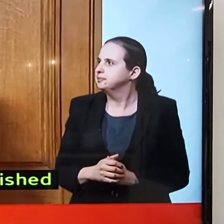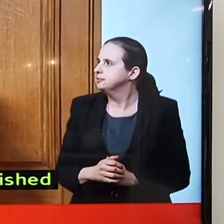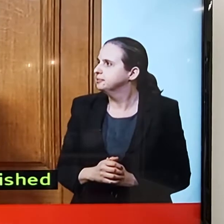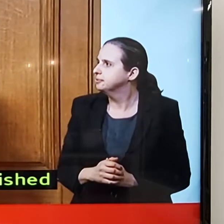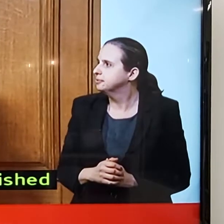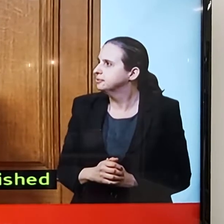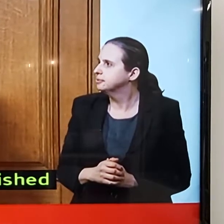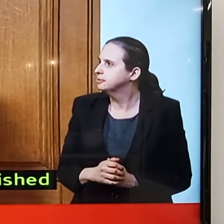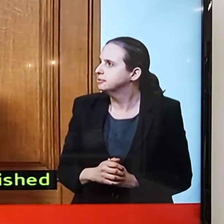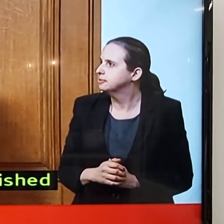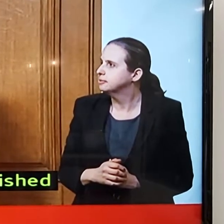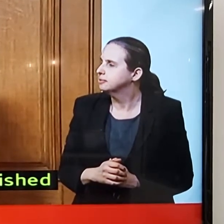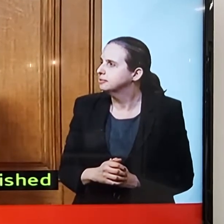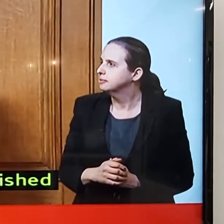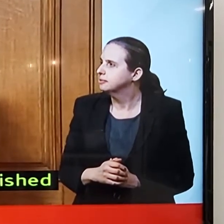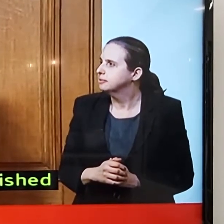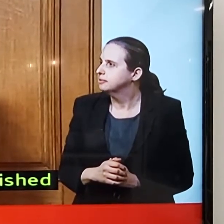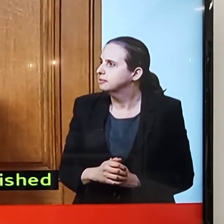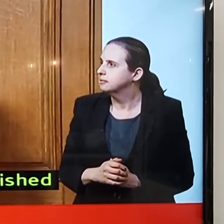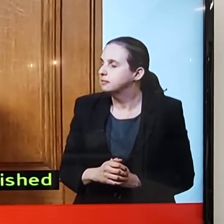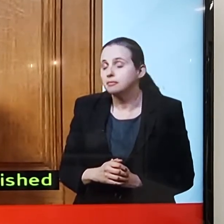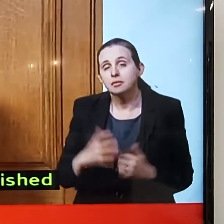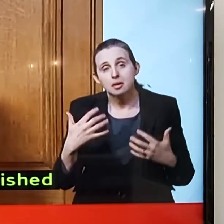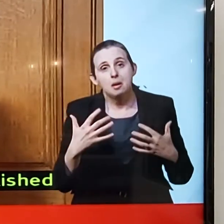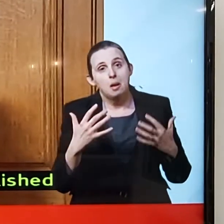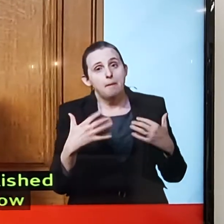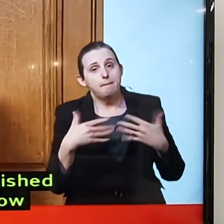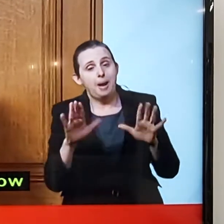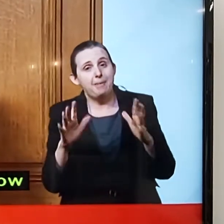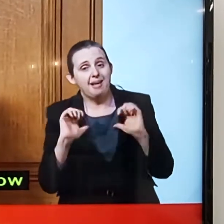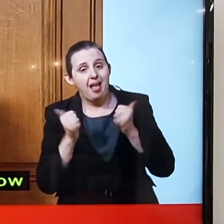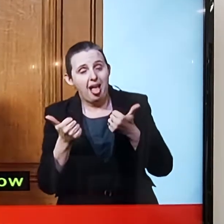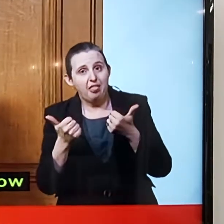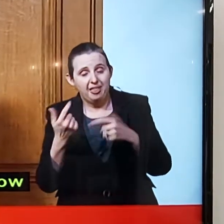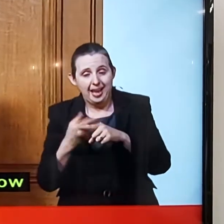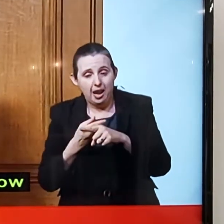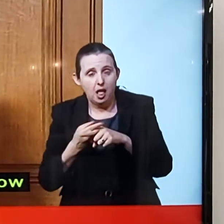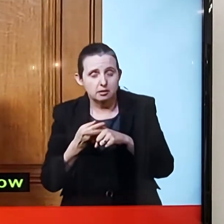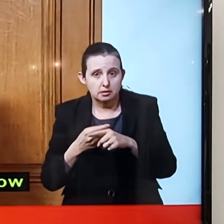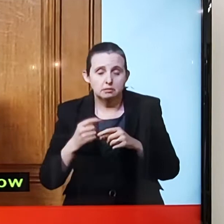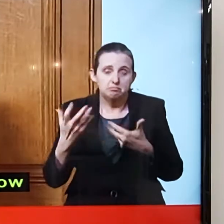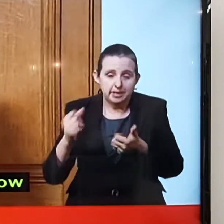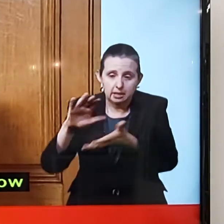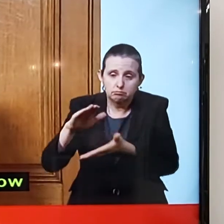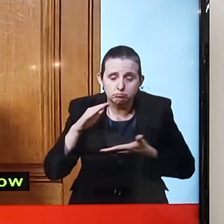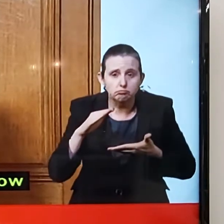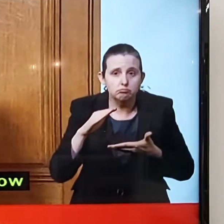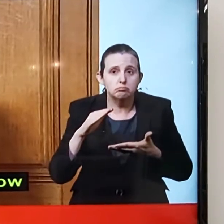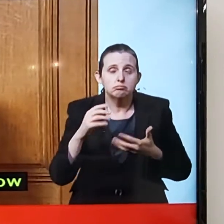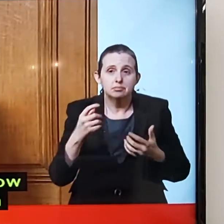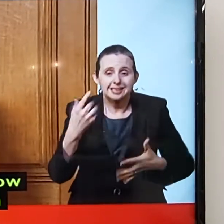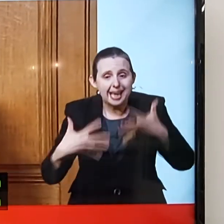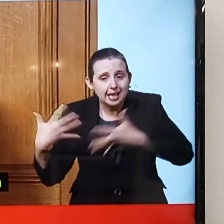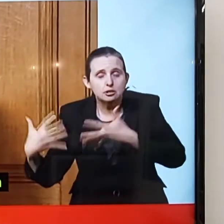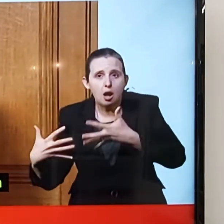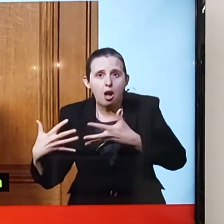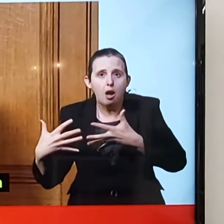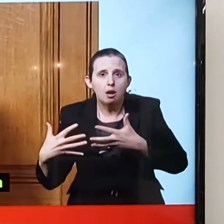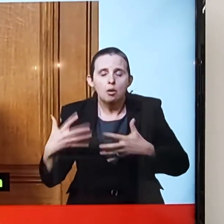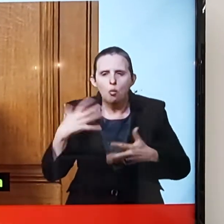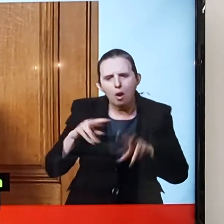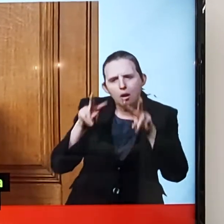had a first tranche of data, and again, we understand not just that people have been vaccinated, but the